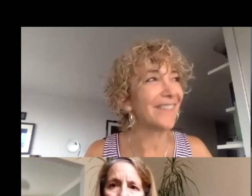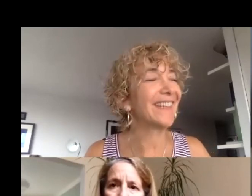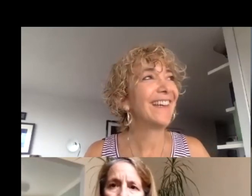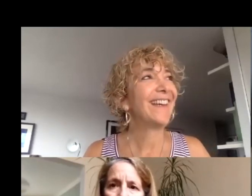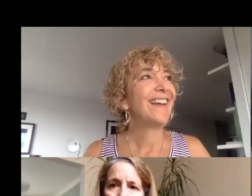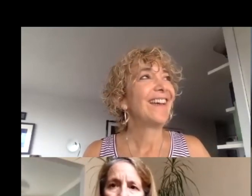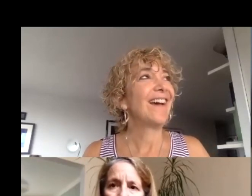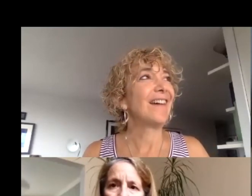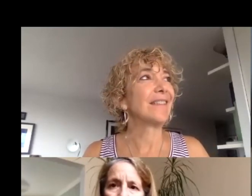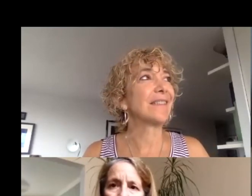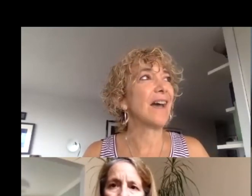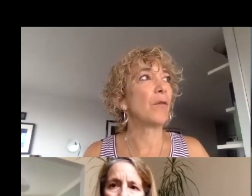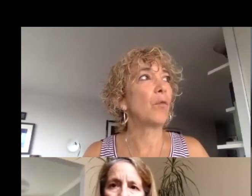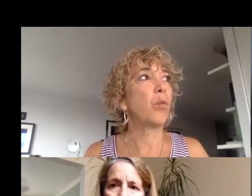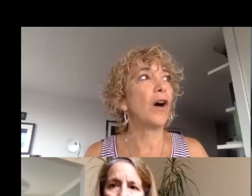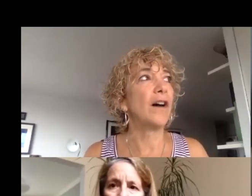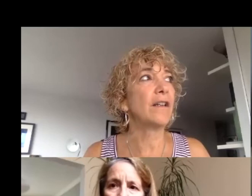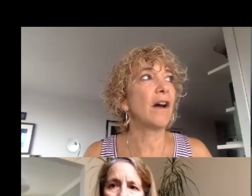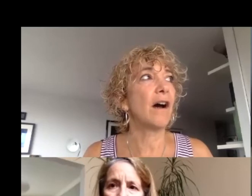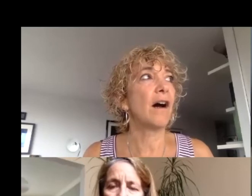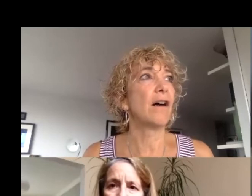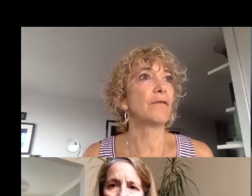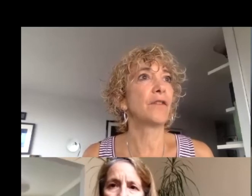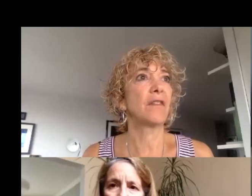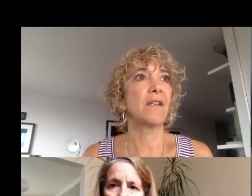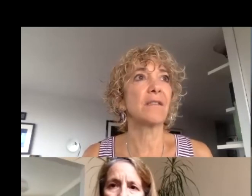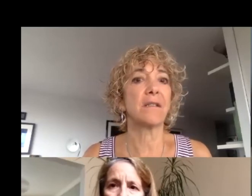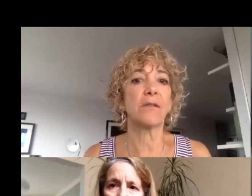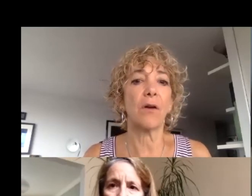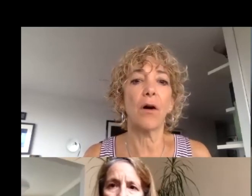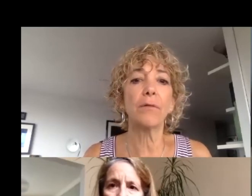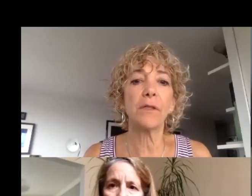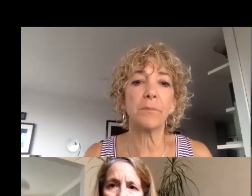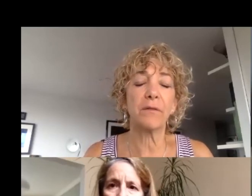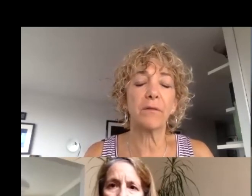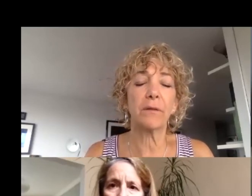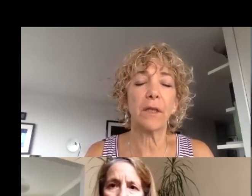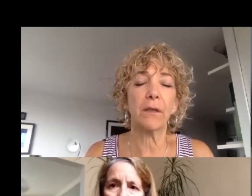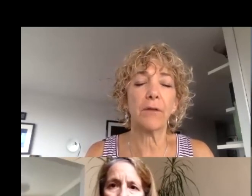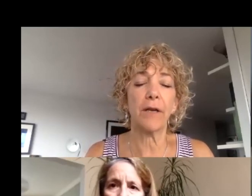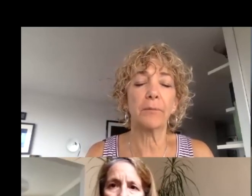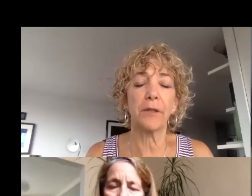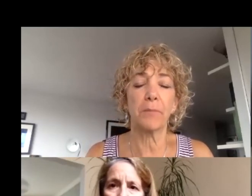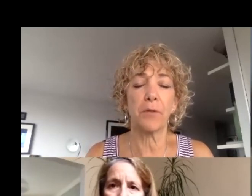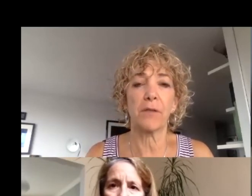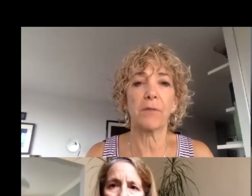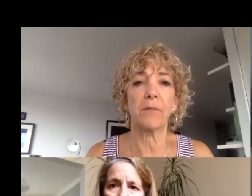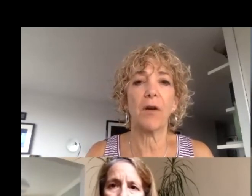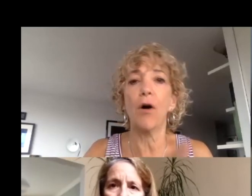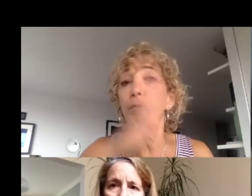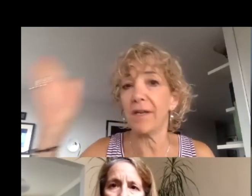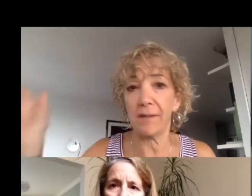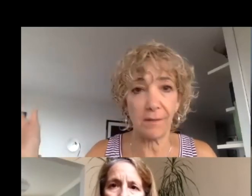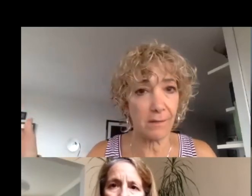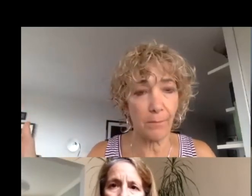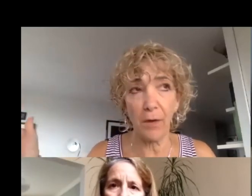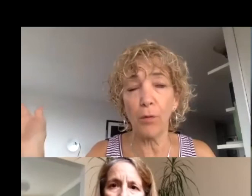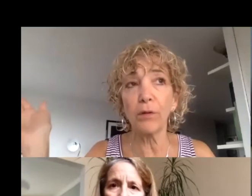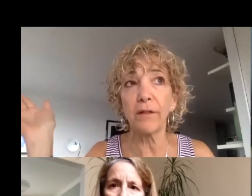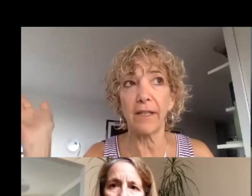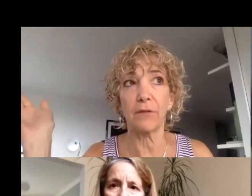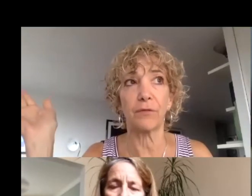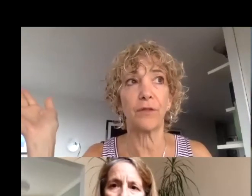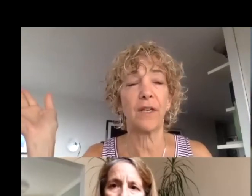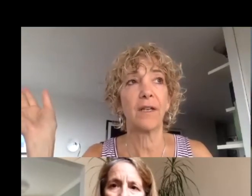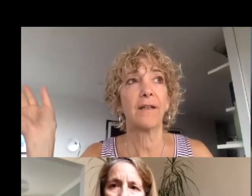say something. Is that one of the things that has always been incredibly important to me, always, my